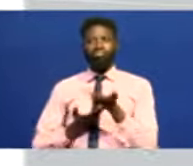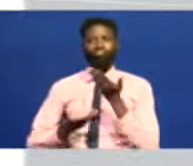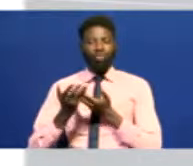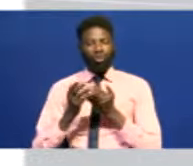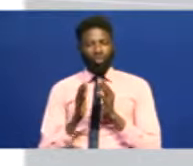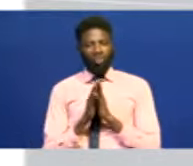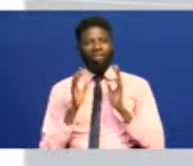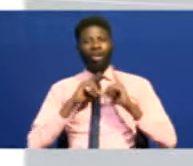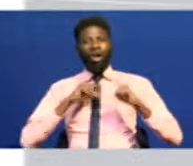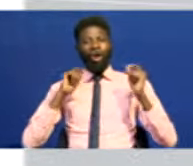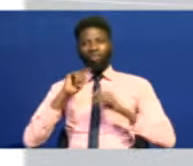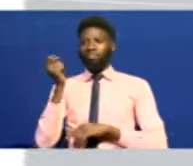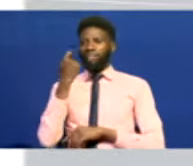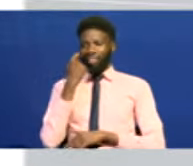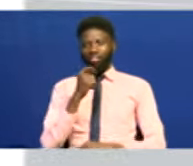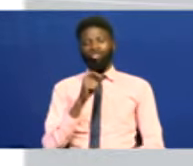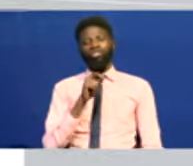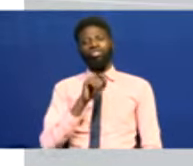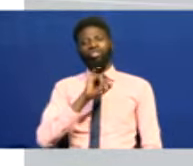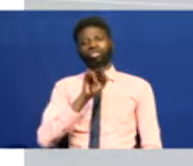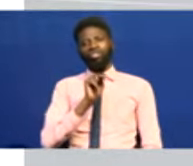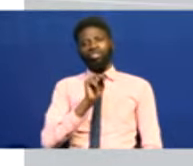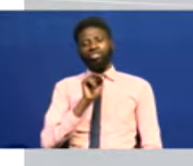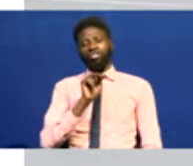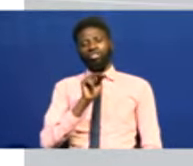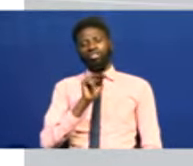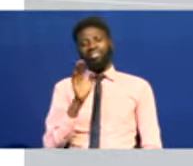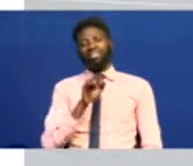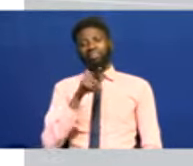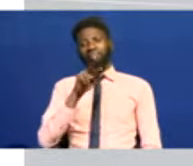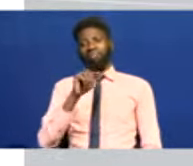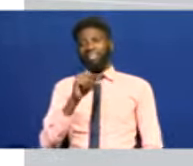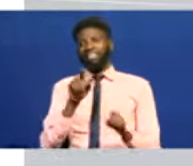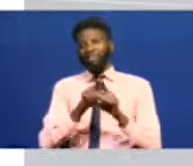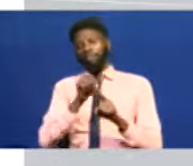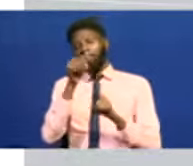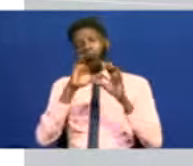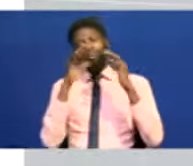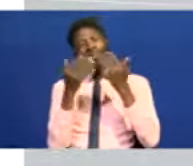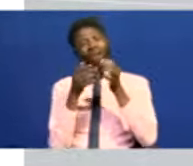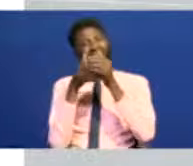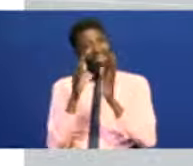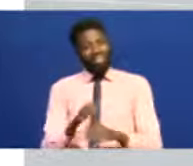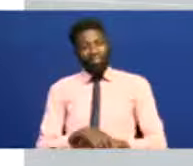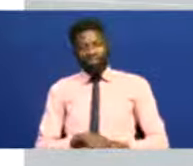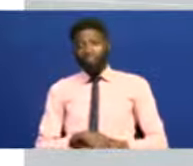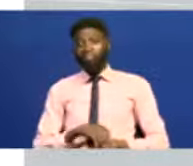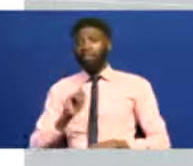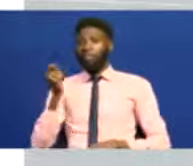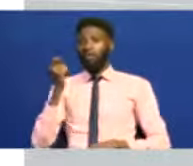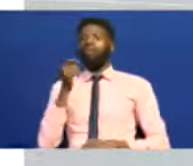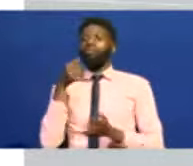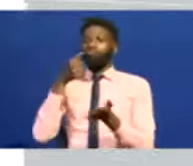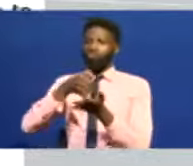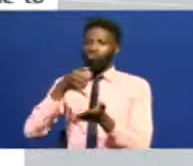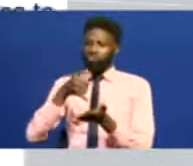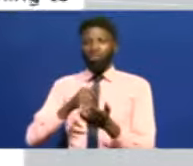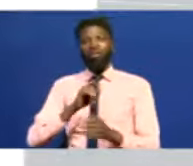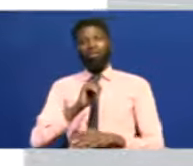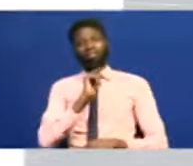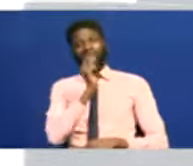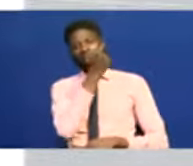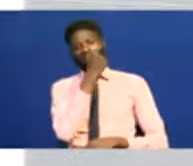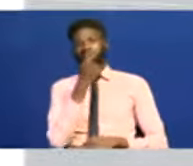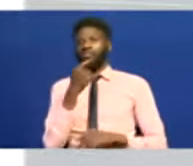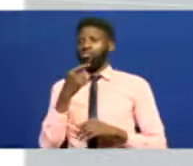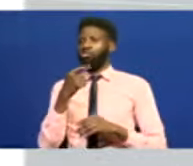Jinping and other world leaders. The president will also participate in a Kenya-China Investors